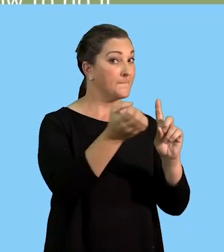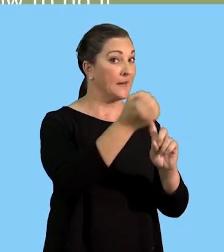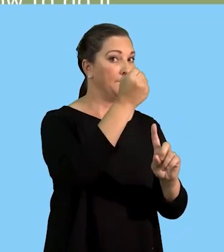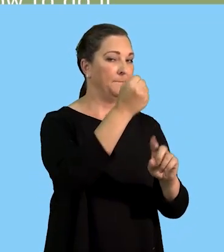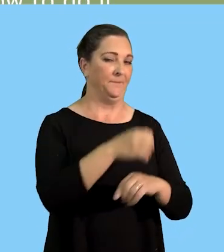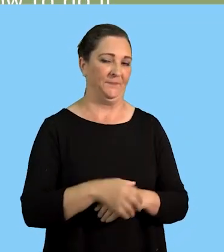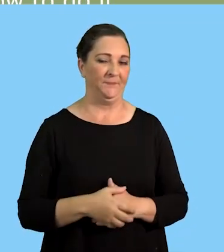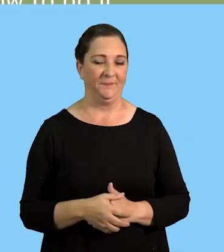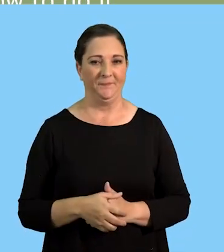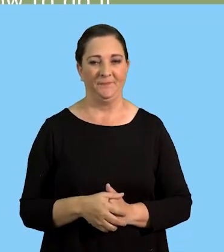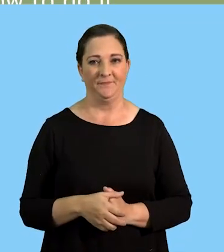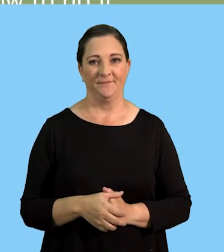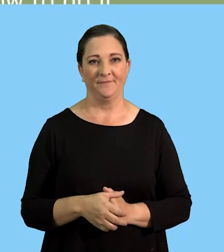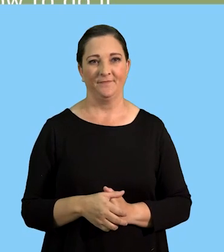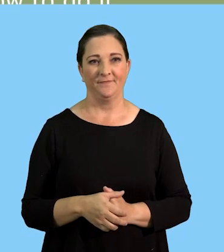targets.